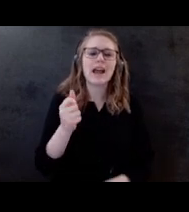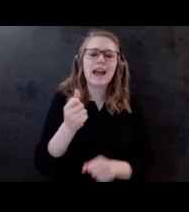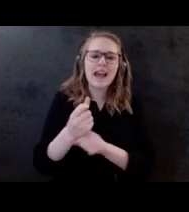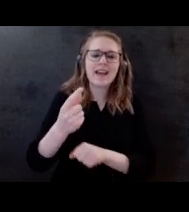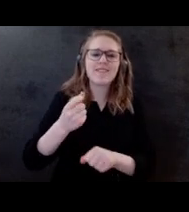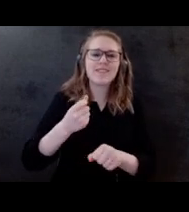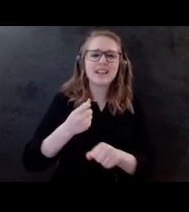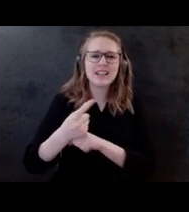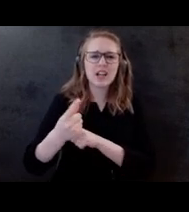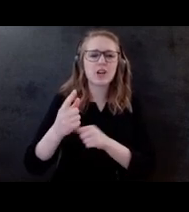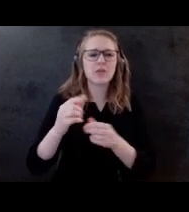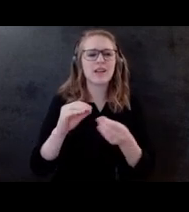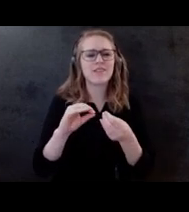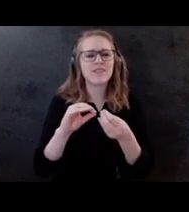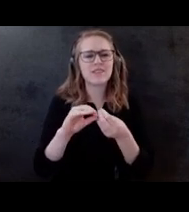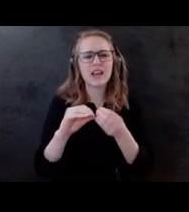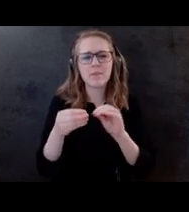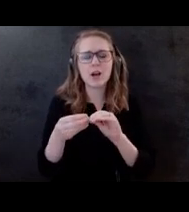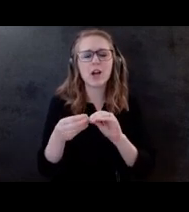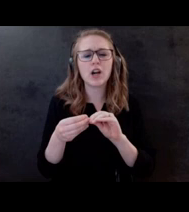have number of